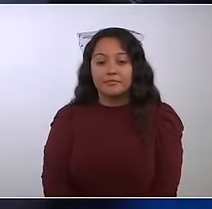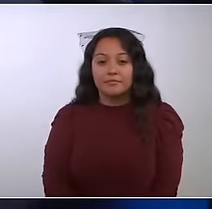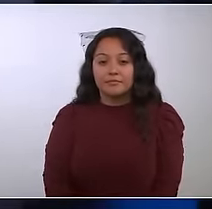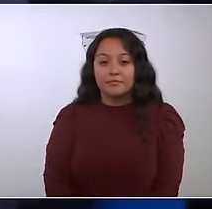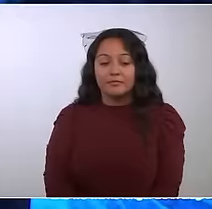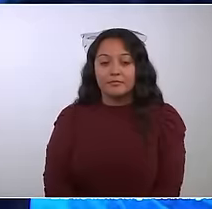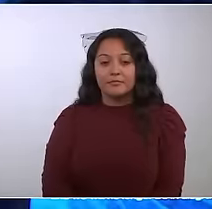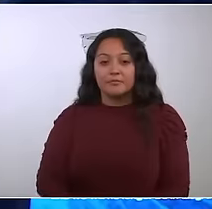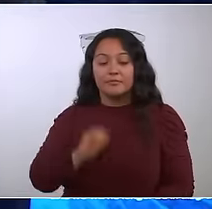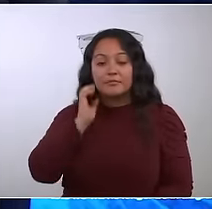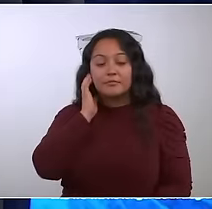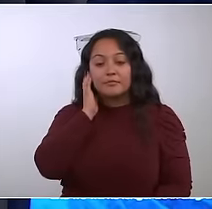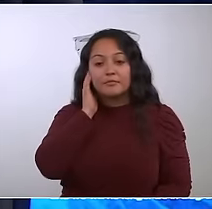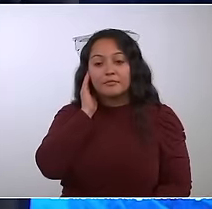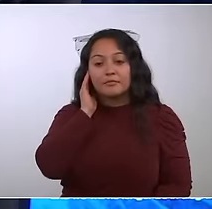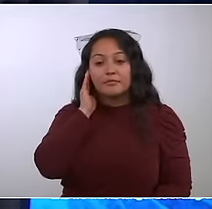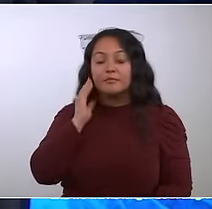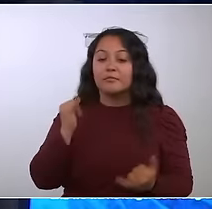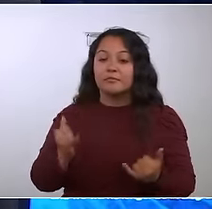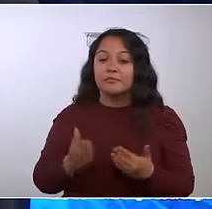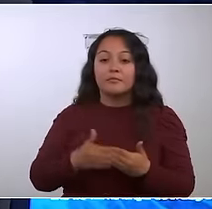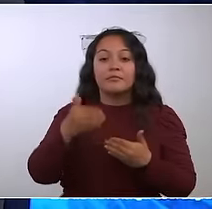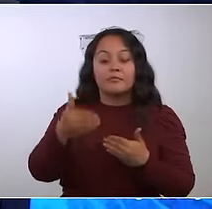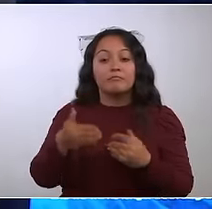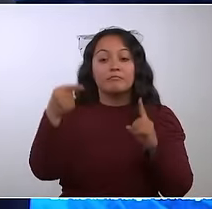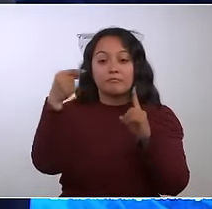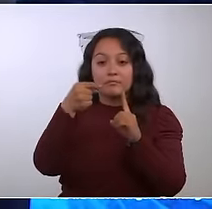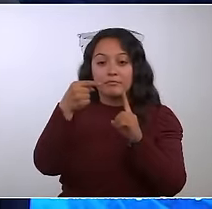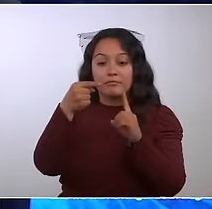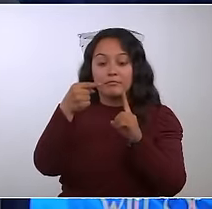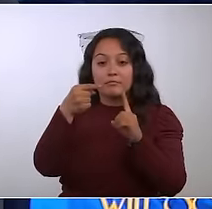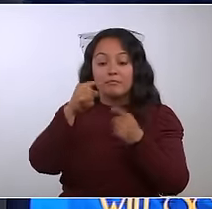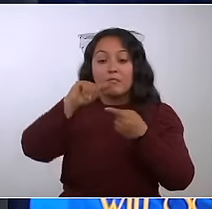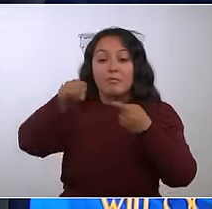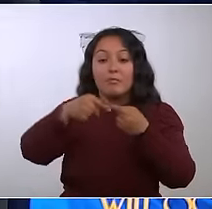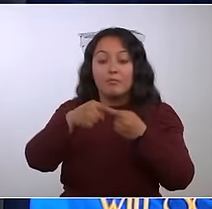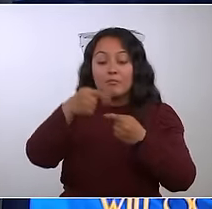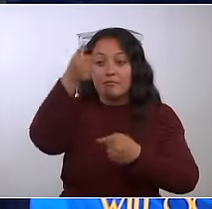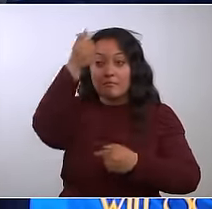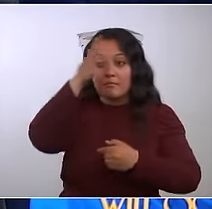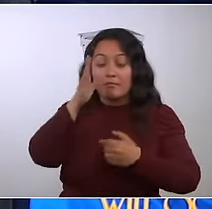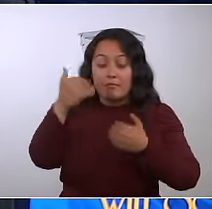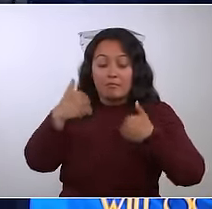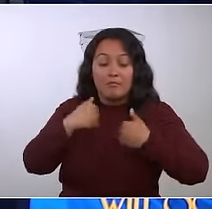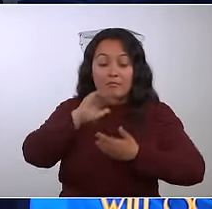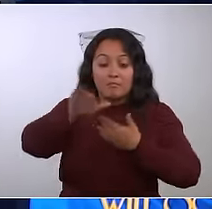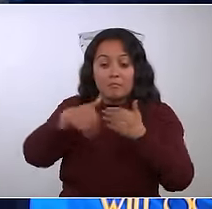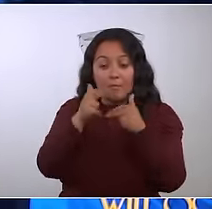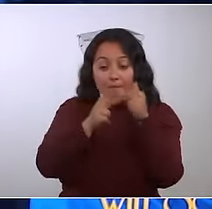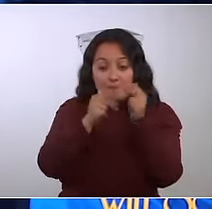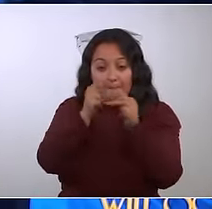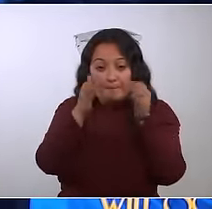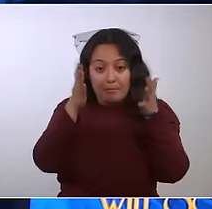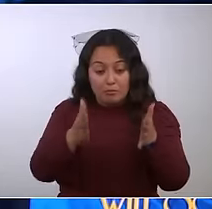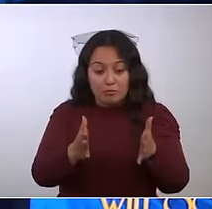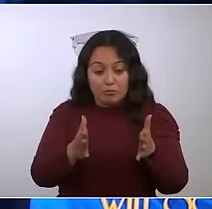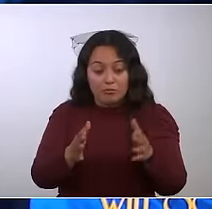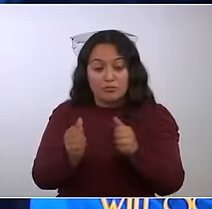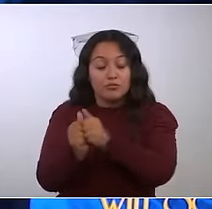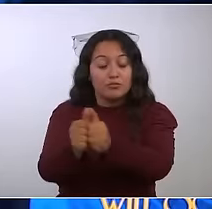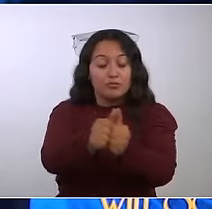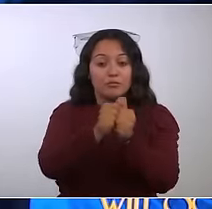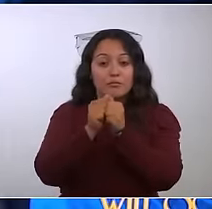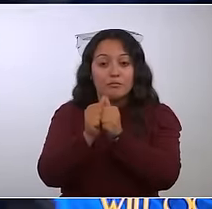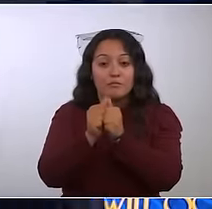And it takes me to my next point. Que me lleva al siguiente because punto. When God gathers the builders, que Dios une a los an awakening is going to occur.